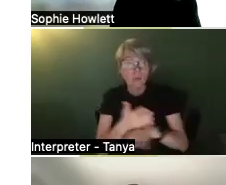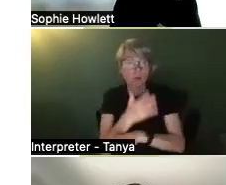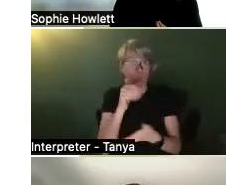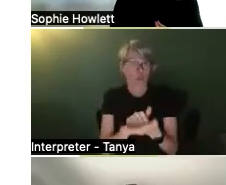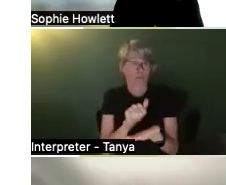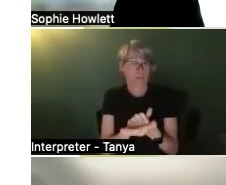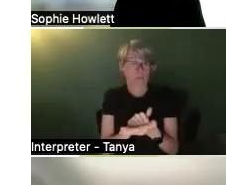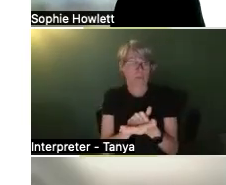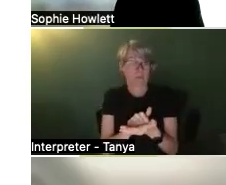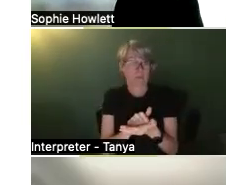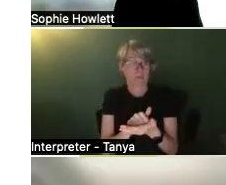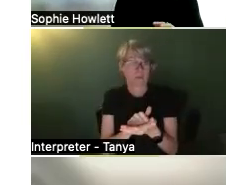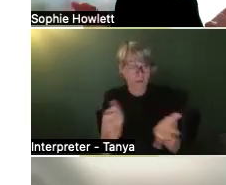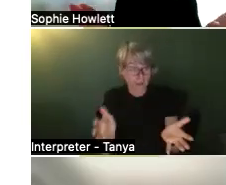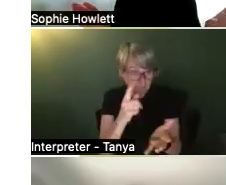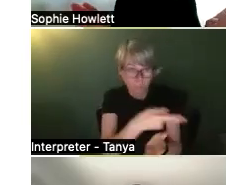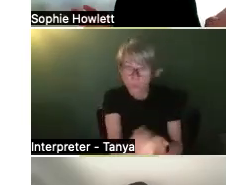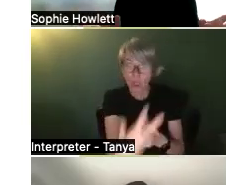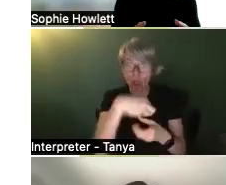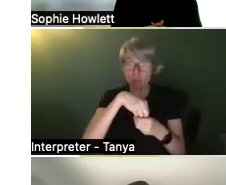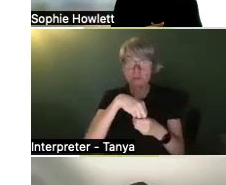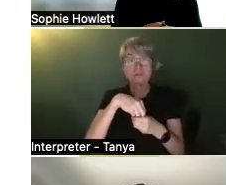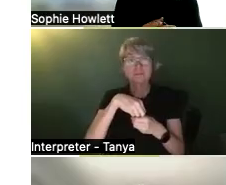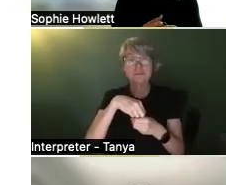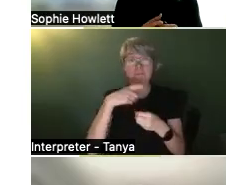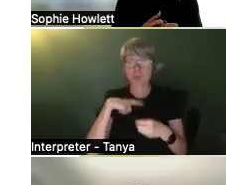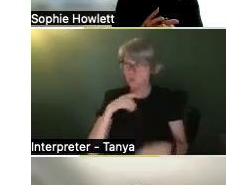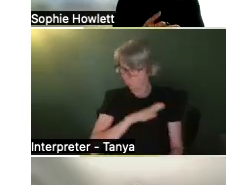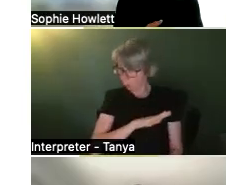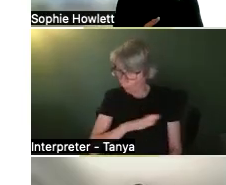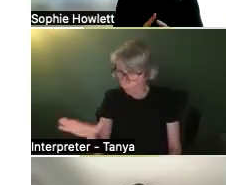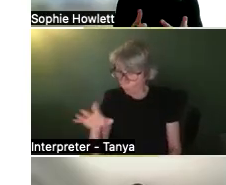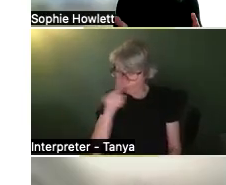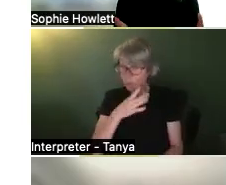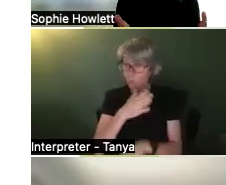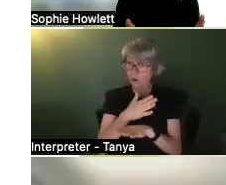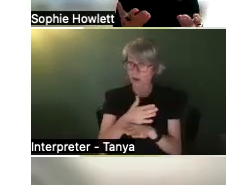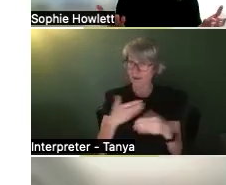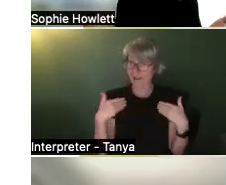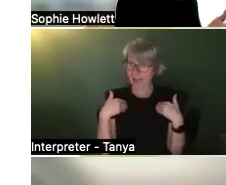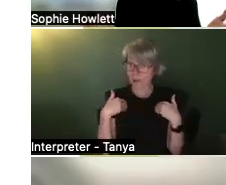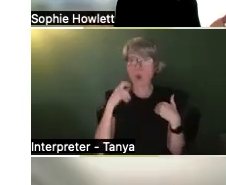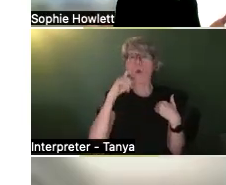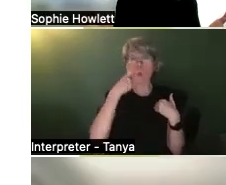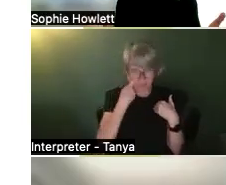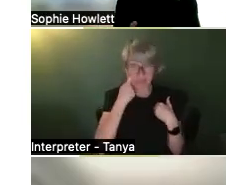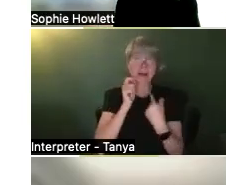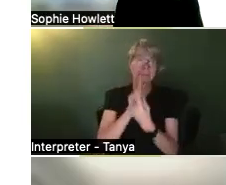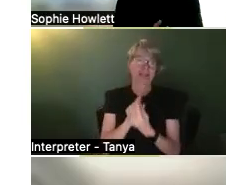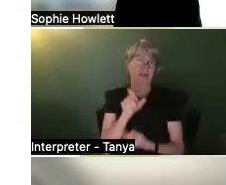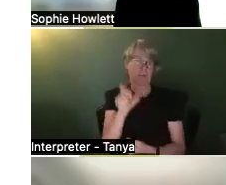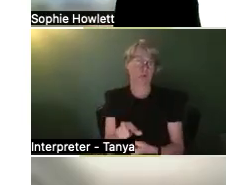that inclusion. Because all health professionals will encounter a person with an intellectual disability in their professional